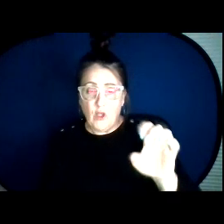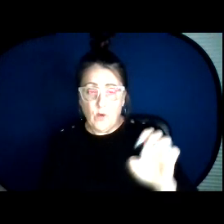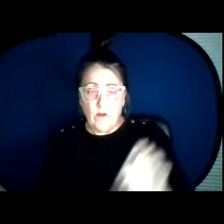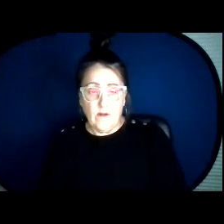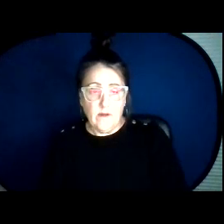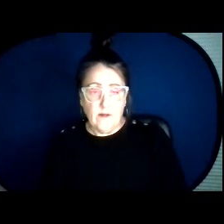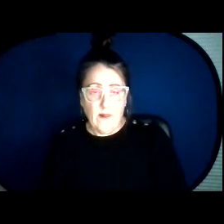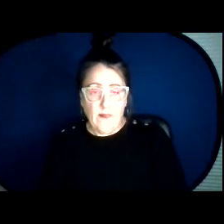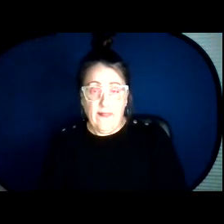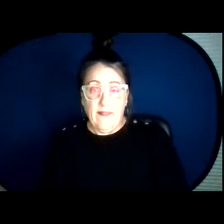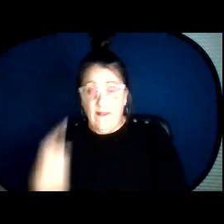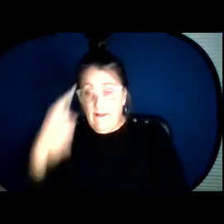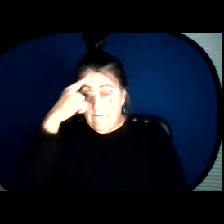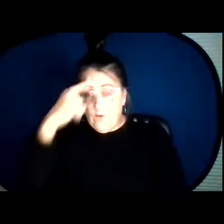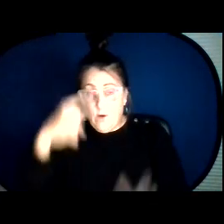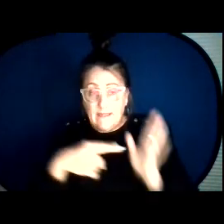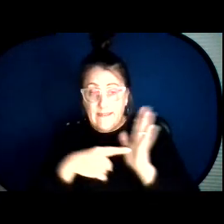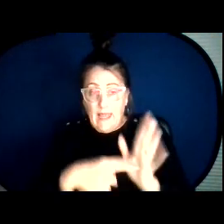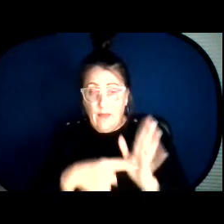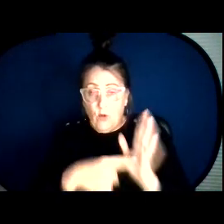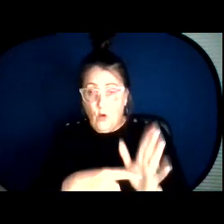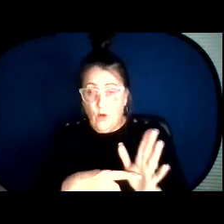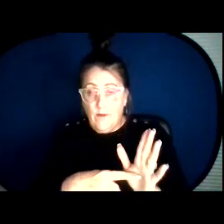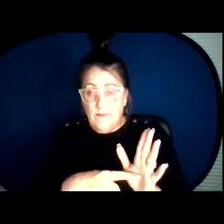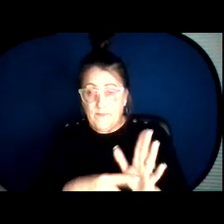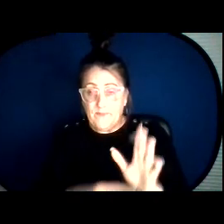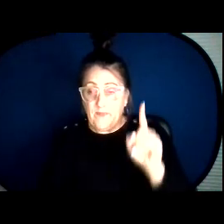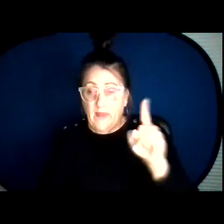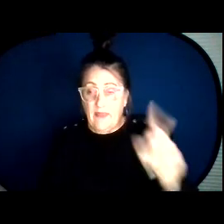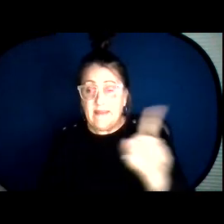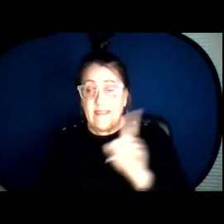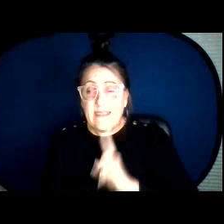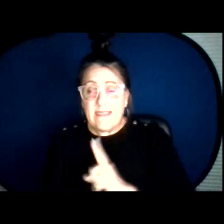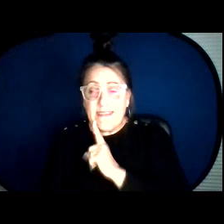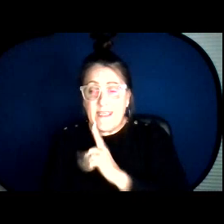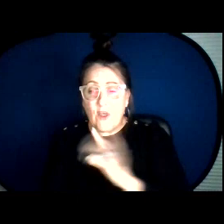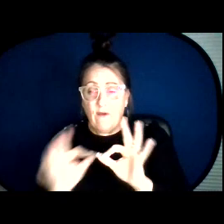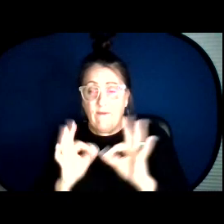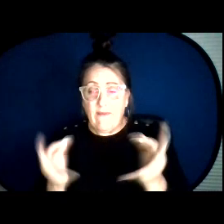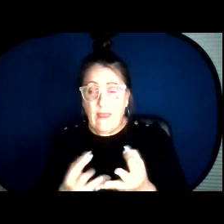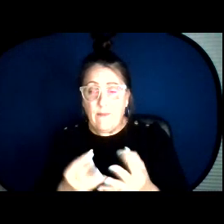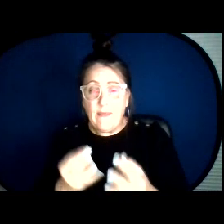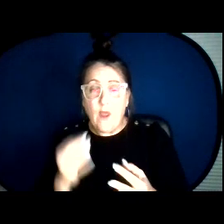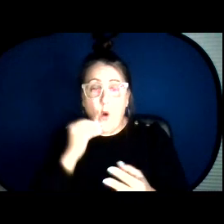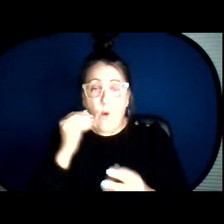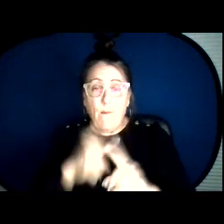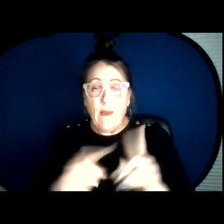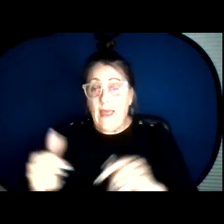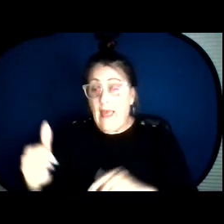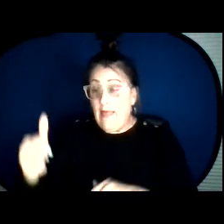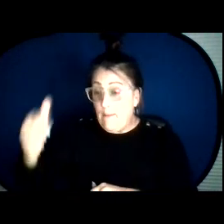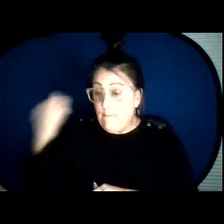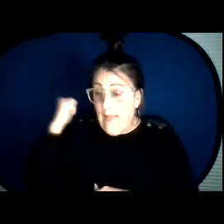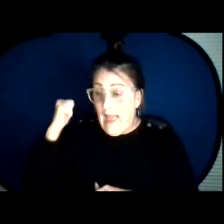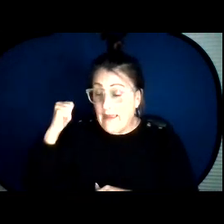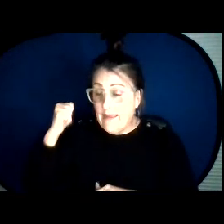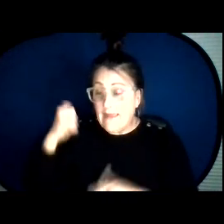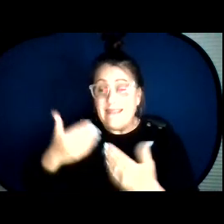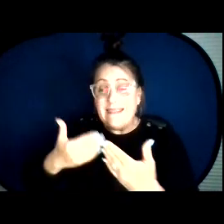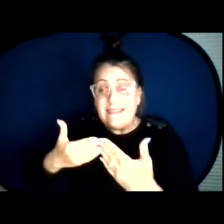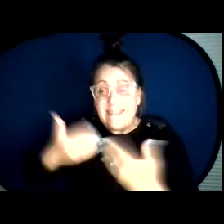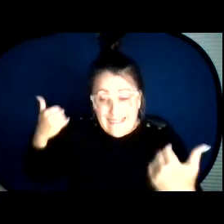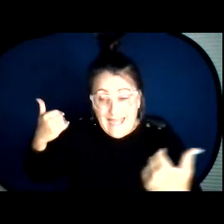As an example of a surplus residential property, this is a single-family residence. However, in the back is a detached accessory dwelling unit